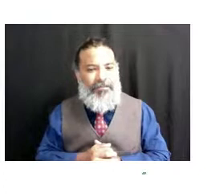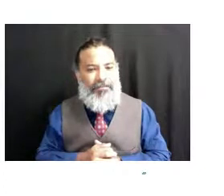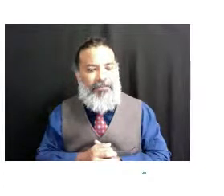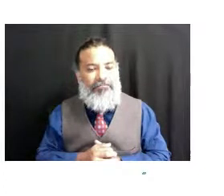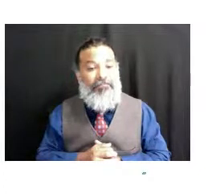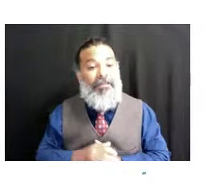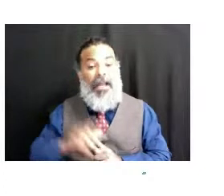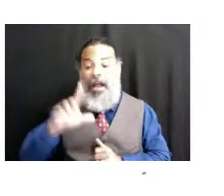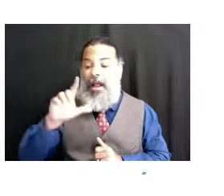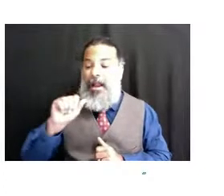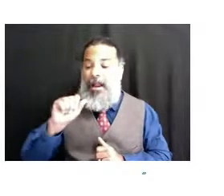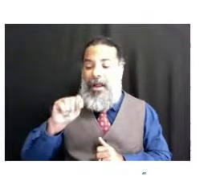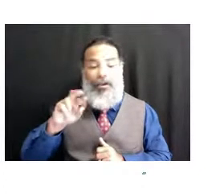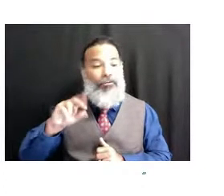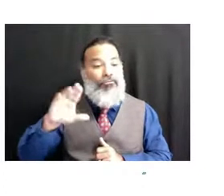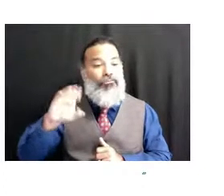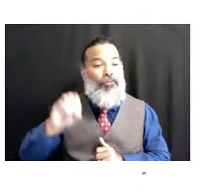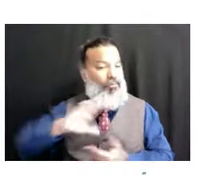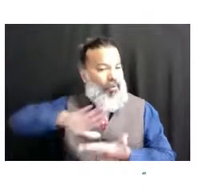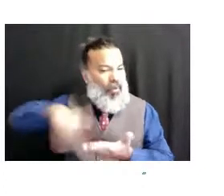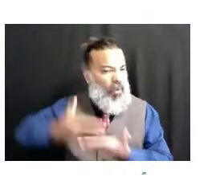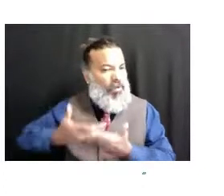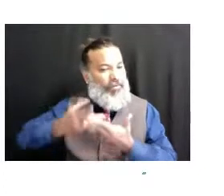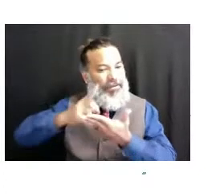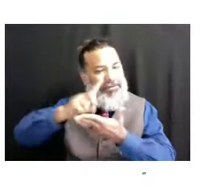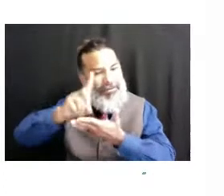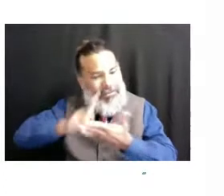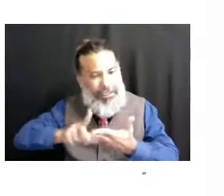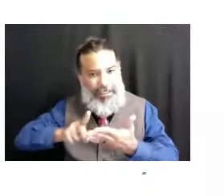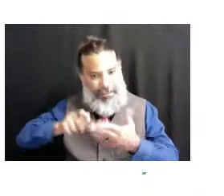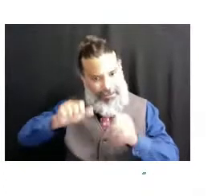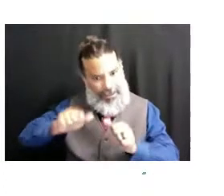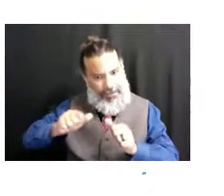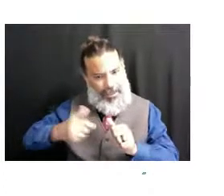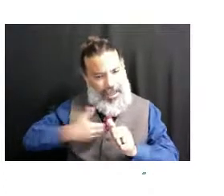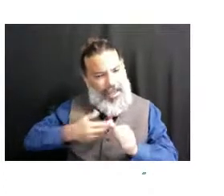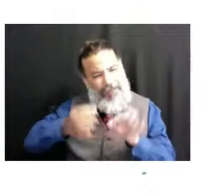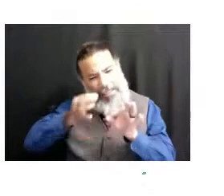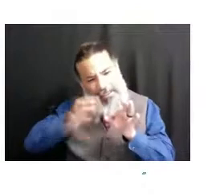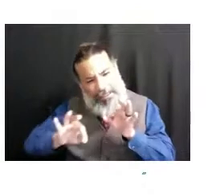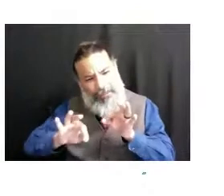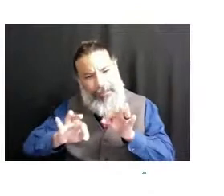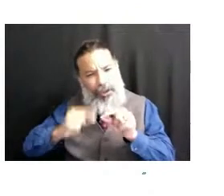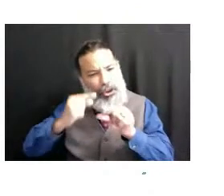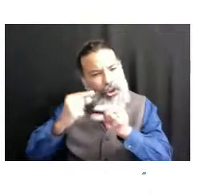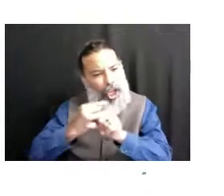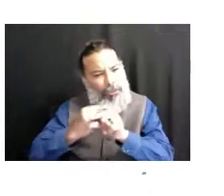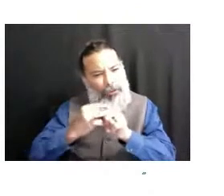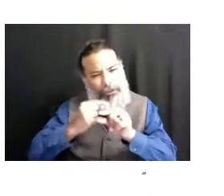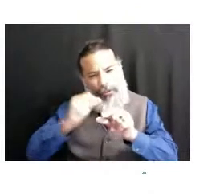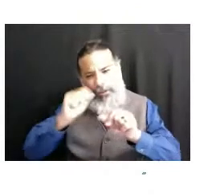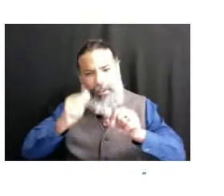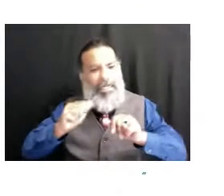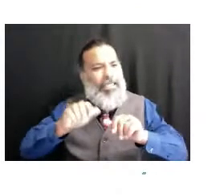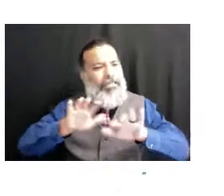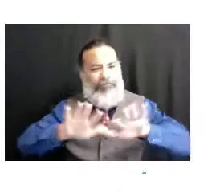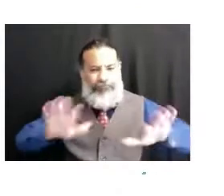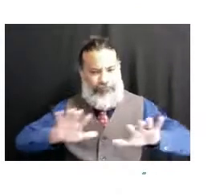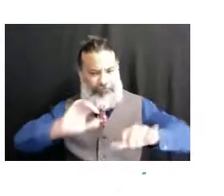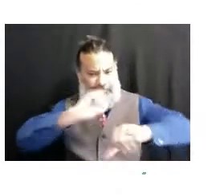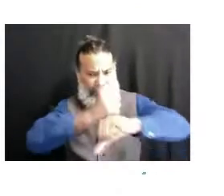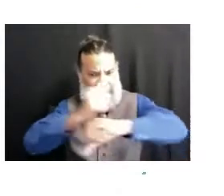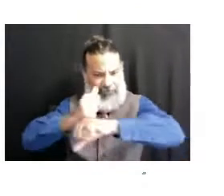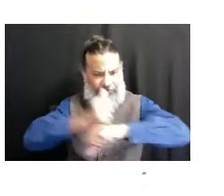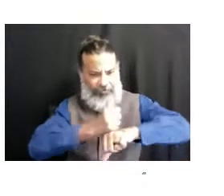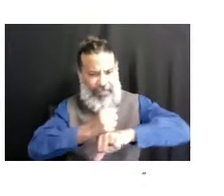Latrobe, in all of his designs, is able to have simple geometries, spatial geometries, and